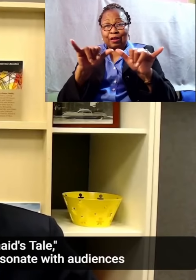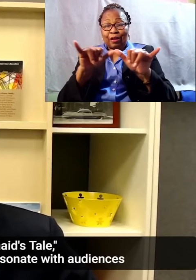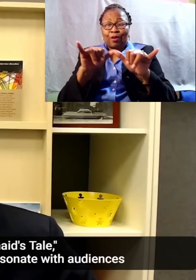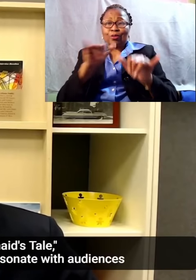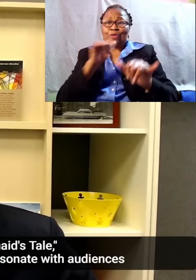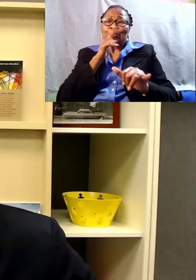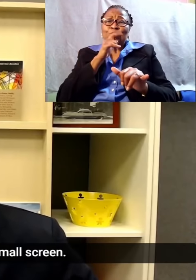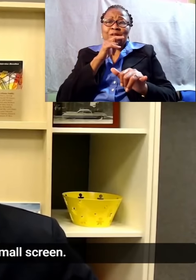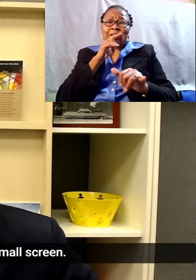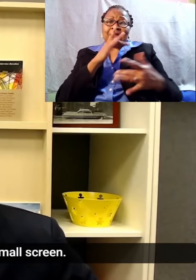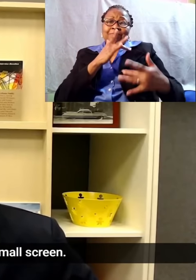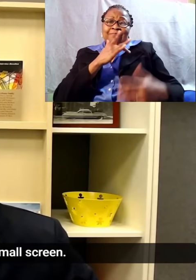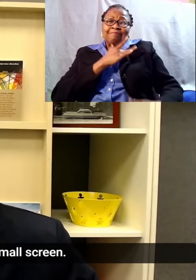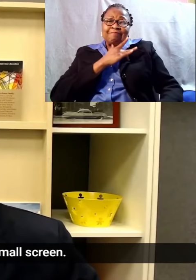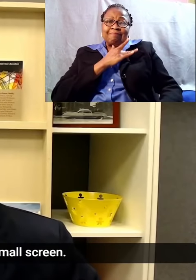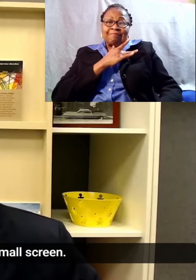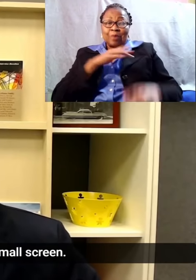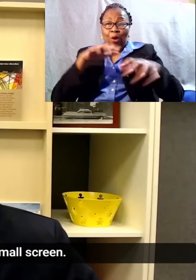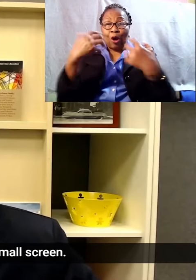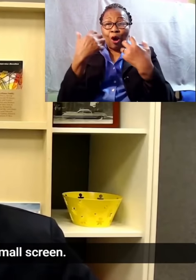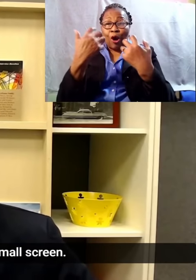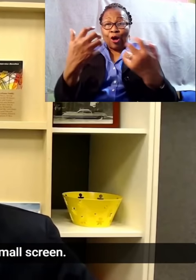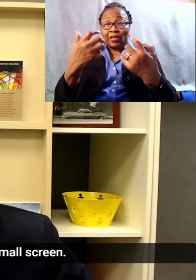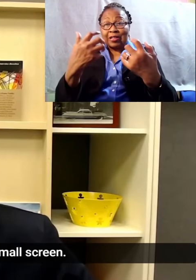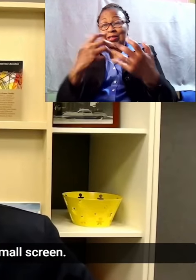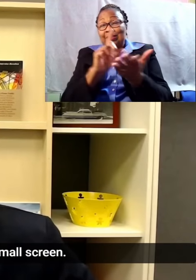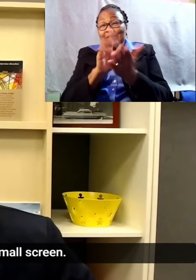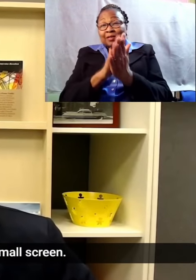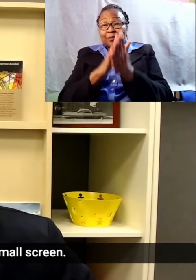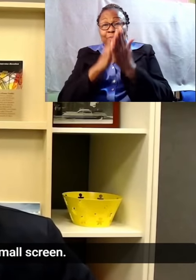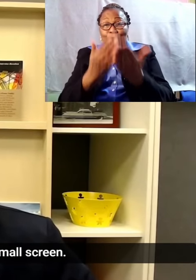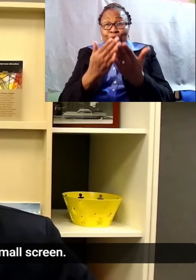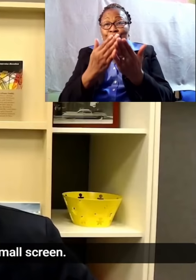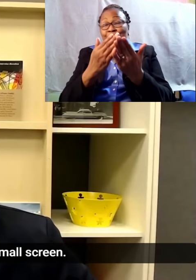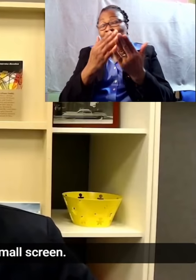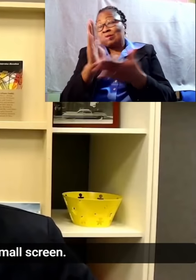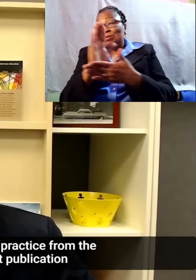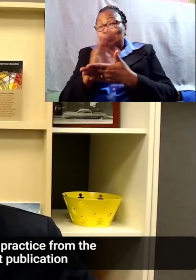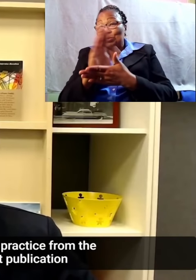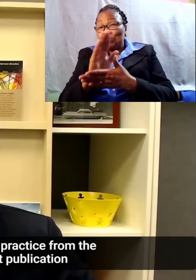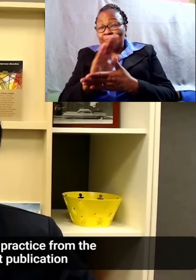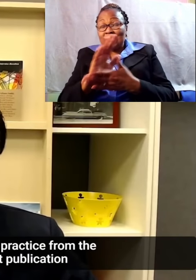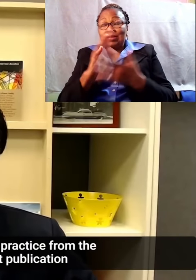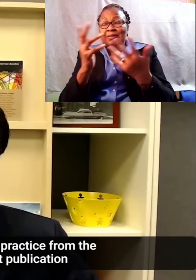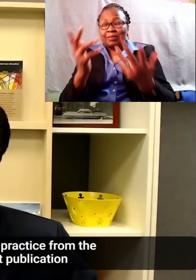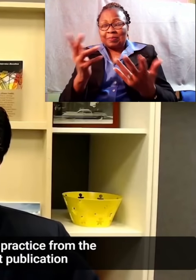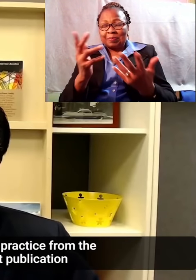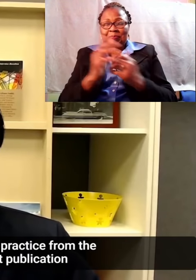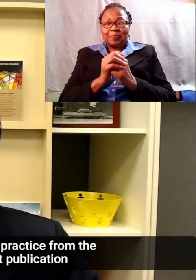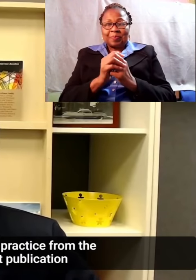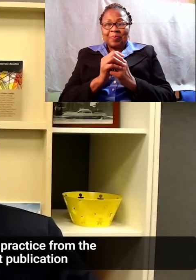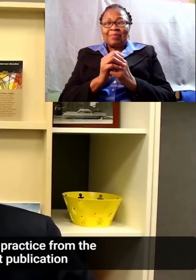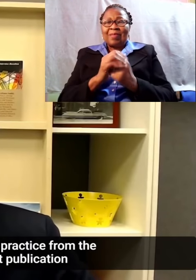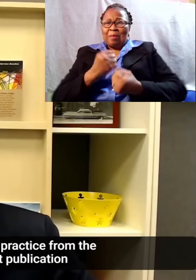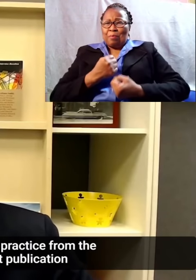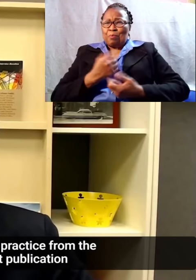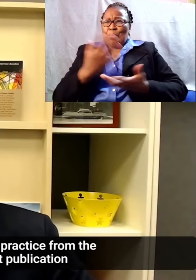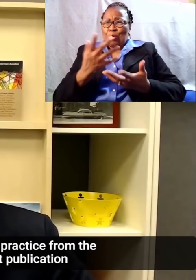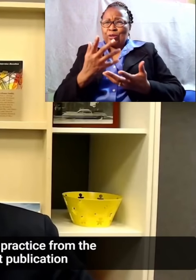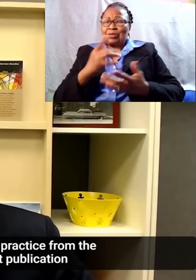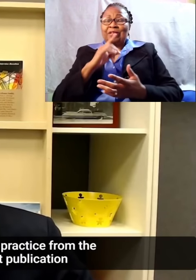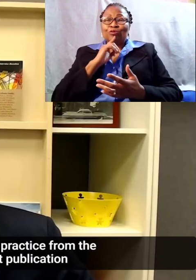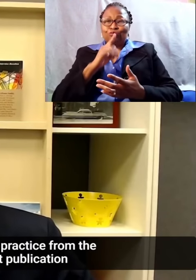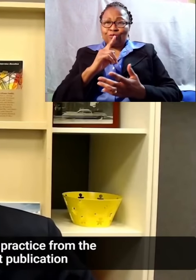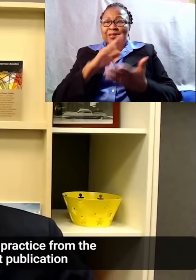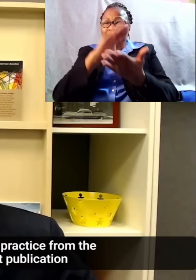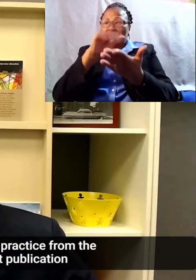with audiences in print, on the screen, big screen and small screen. And poetry has been at the heart of Atwood's practice from